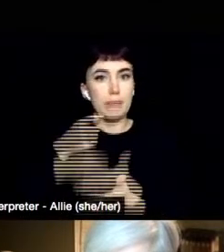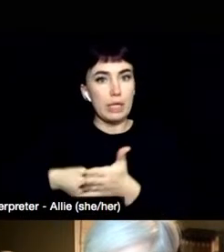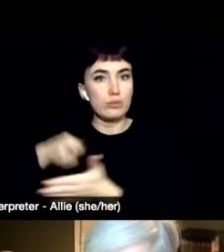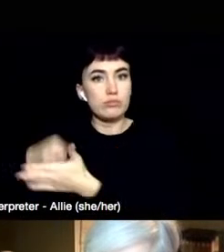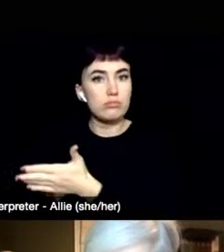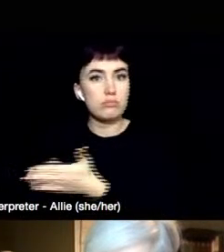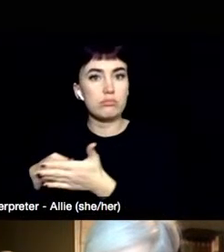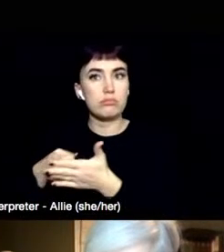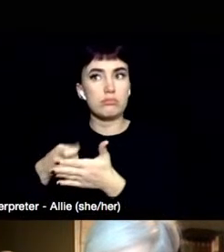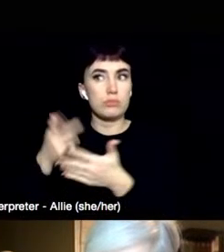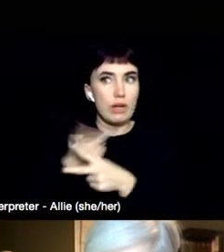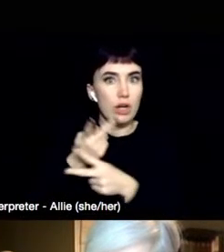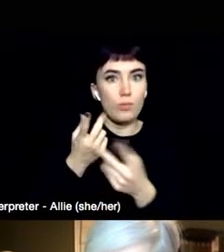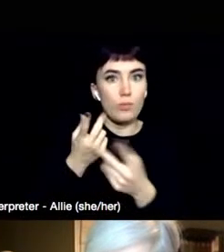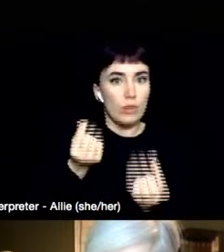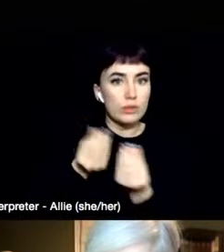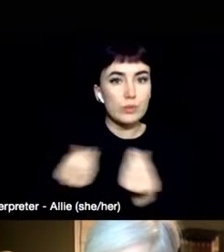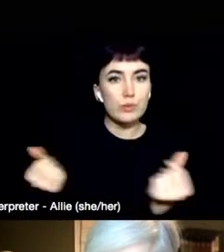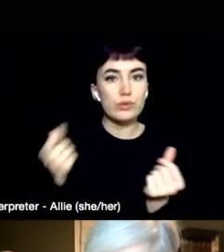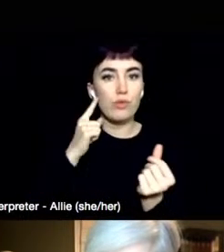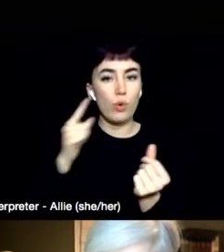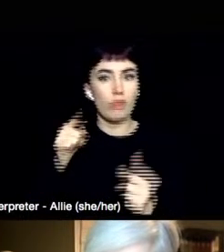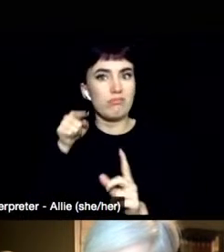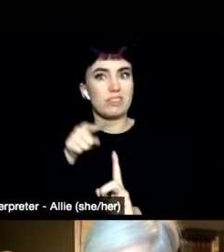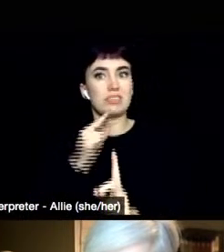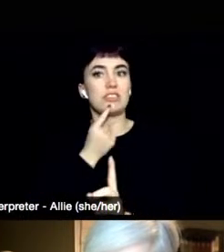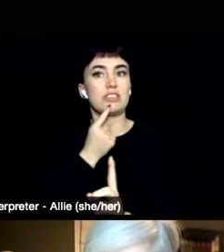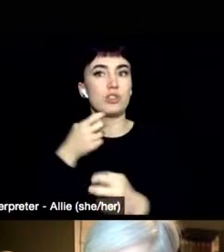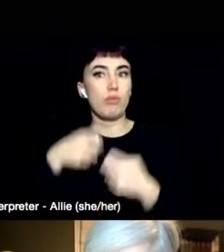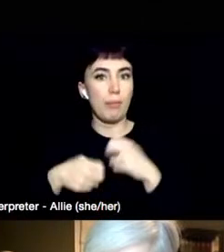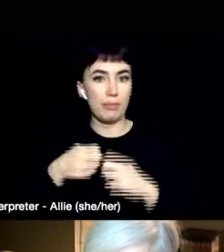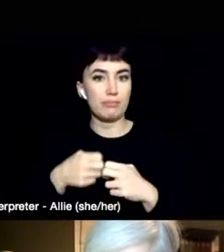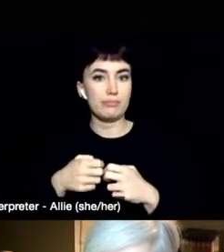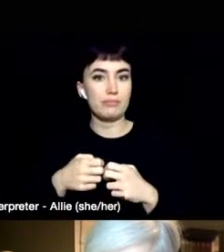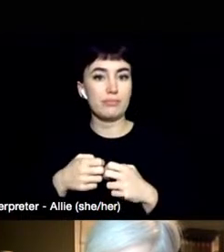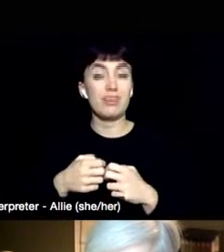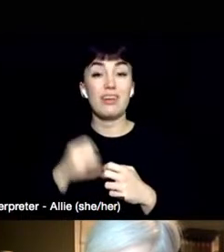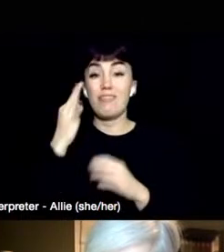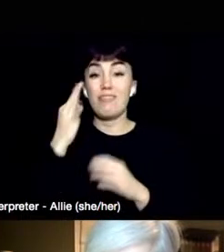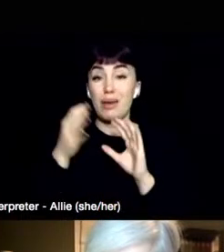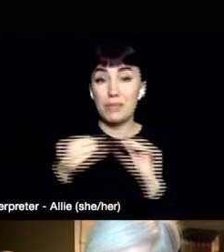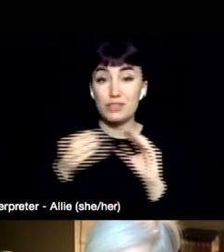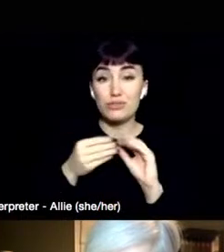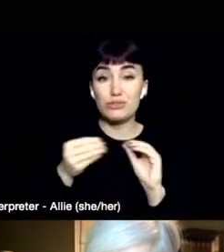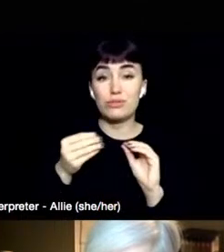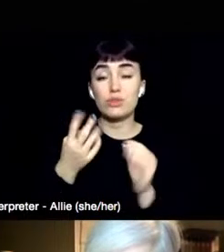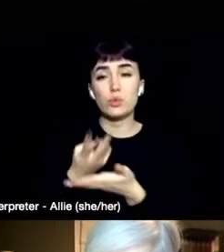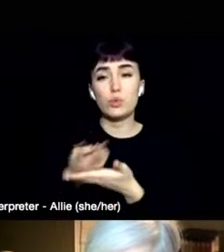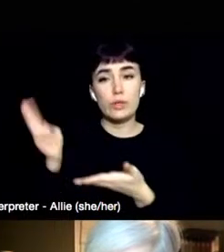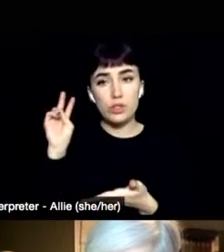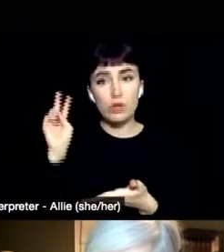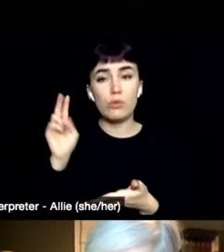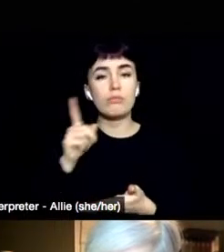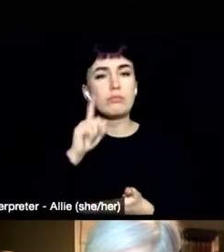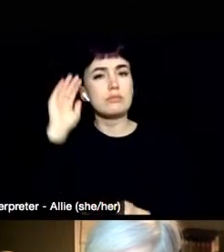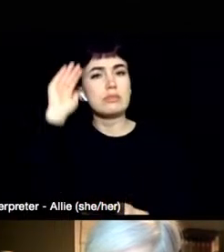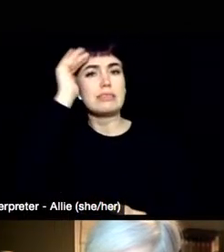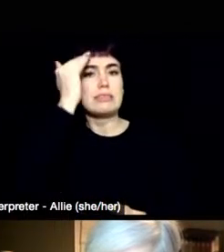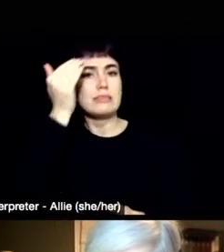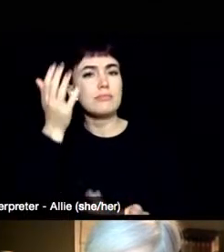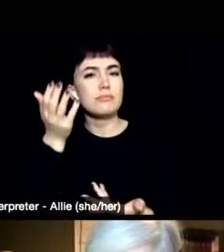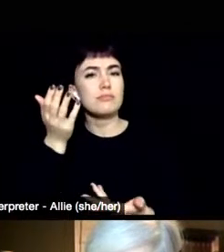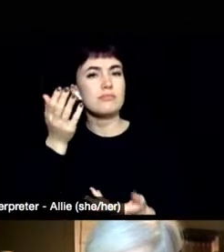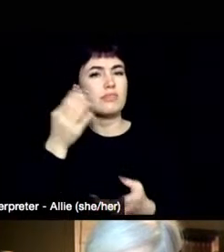to a solution to this serious problem. As I mentioned 2 weeks ago, there seems to be a range